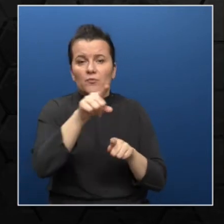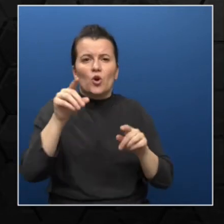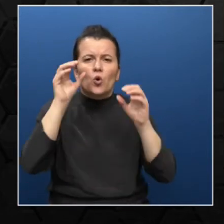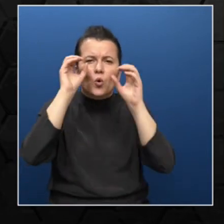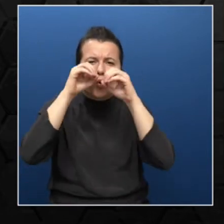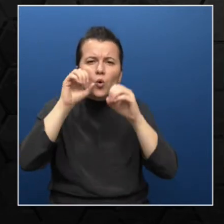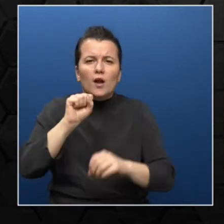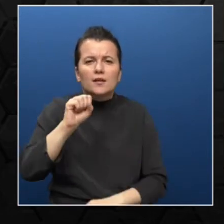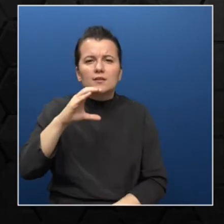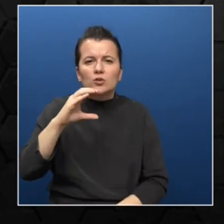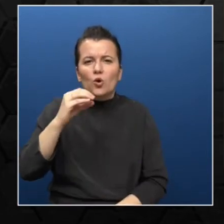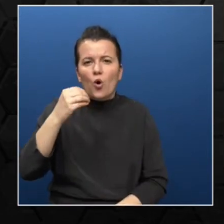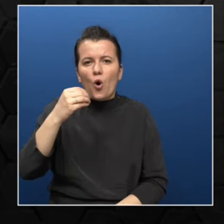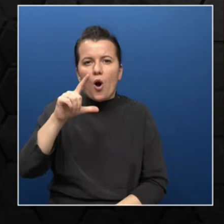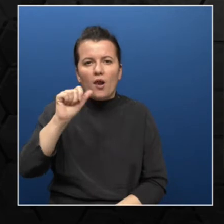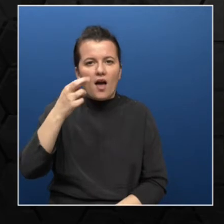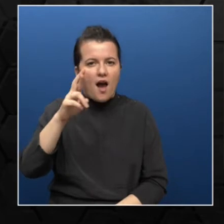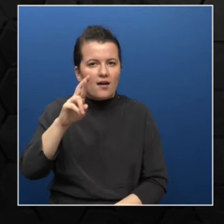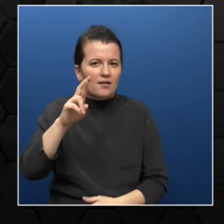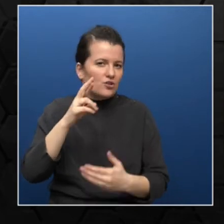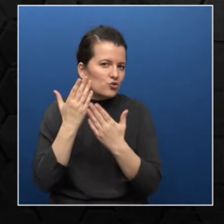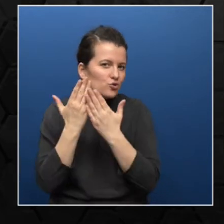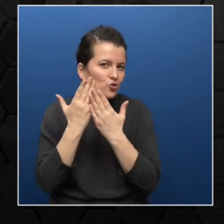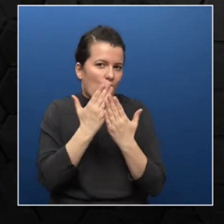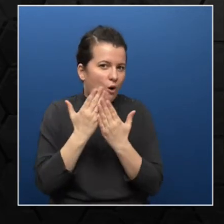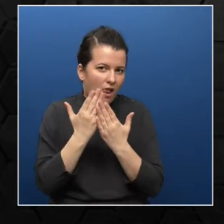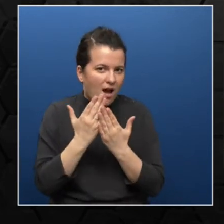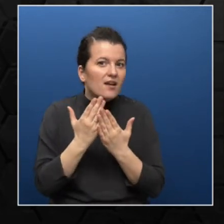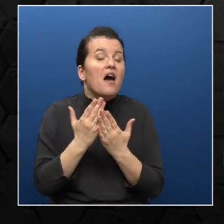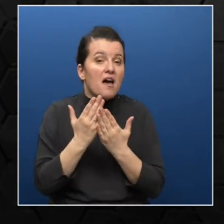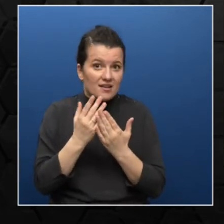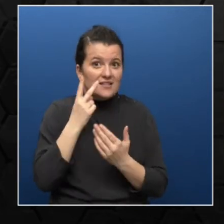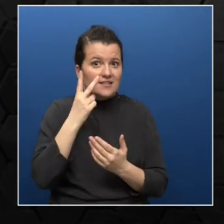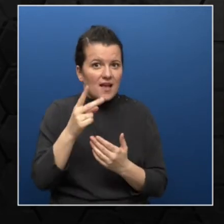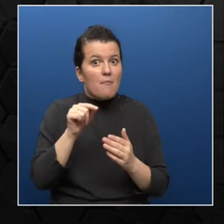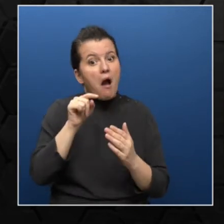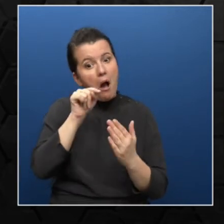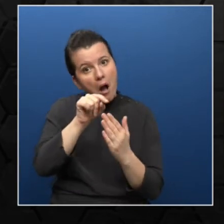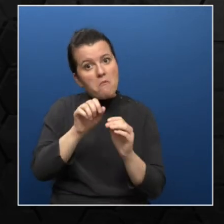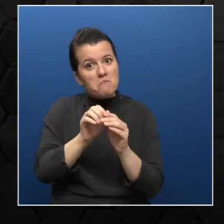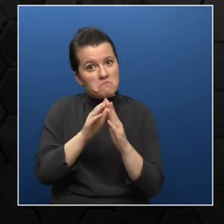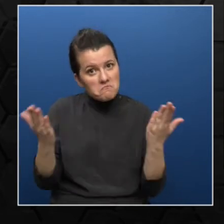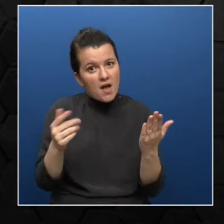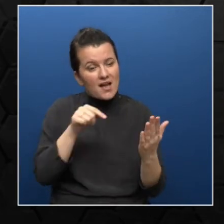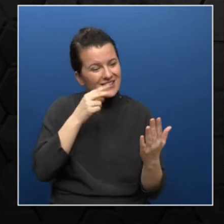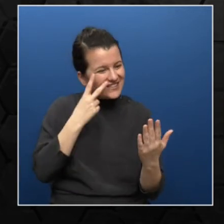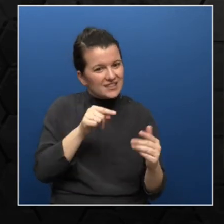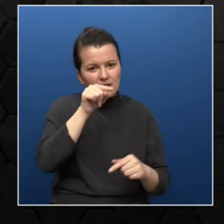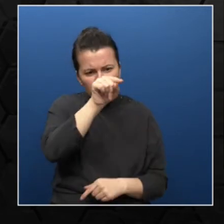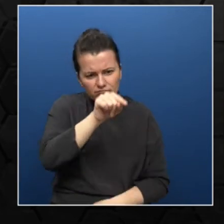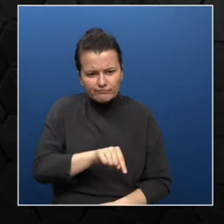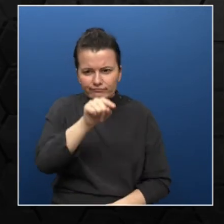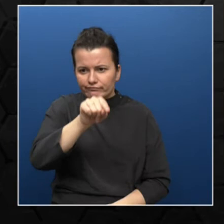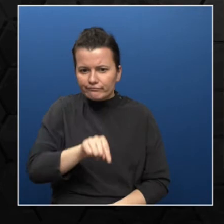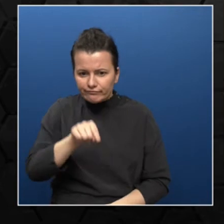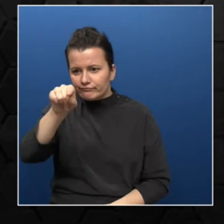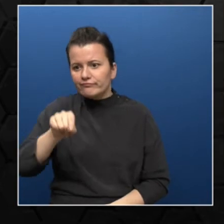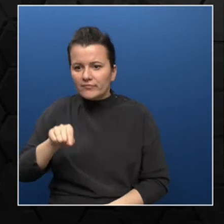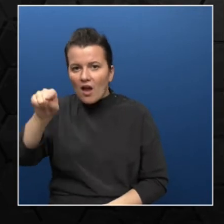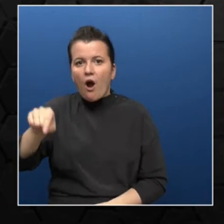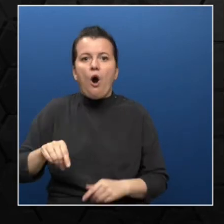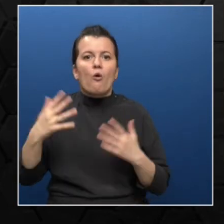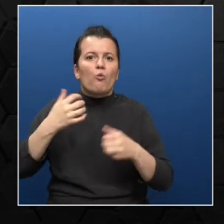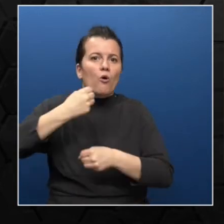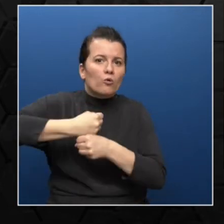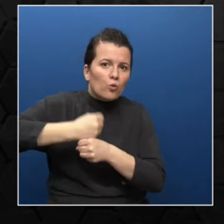of the researchers. They maintain an awesome Google Scholar profile, which talks about different collaborators that they have worked on in the past, or what are the projects that they're